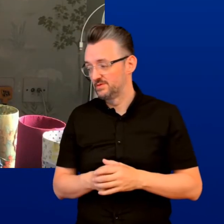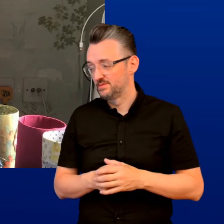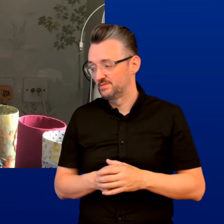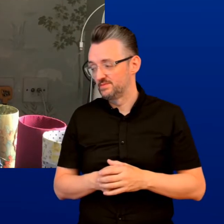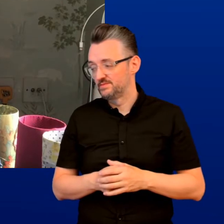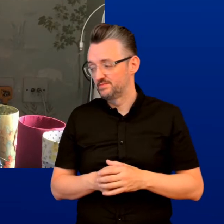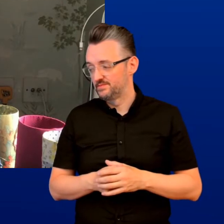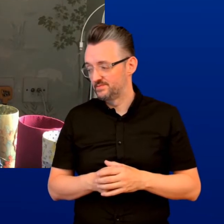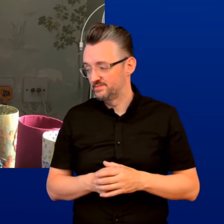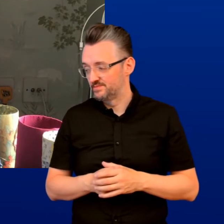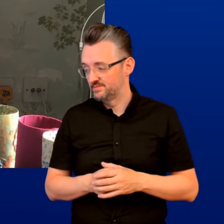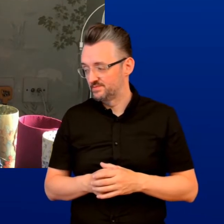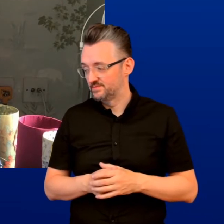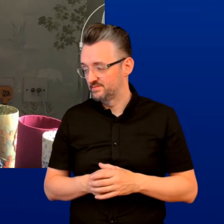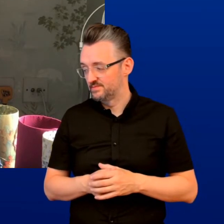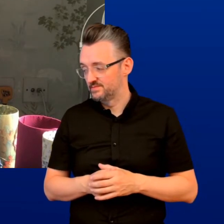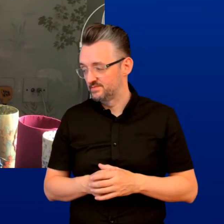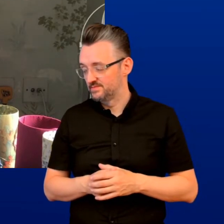loose there.